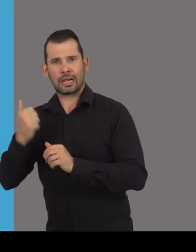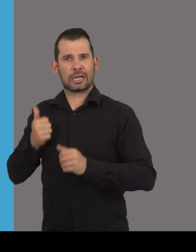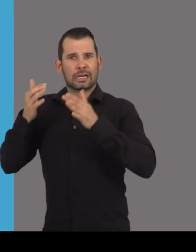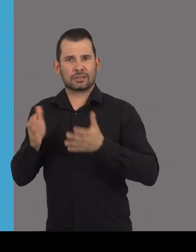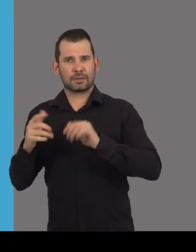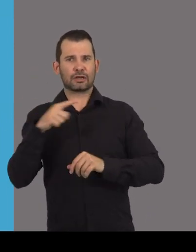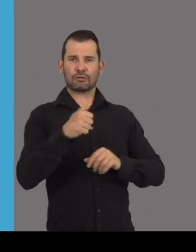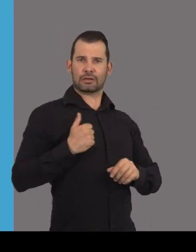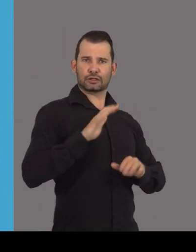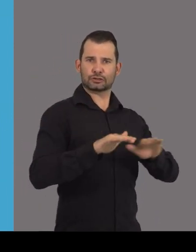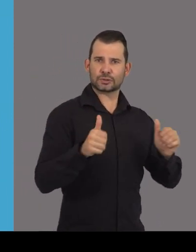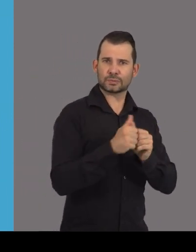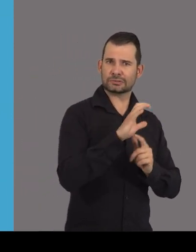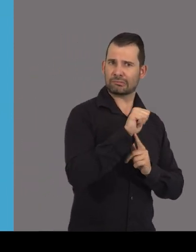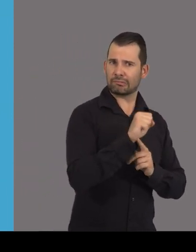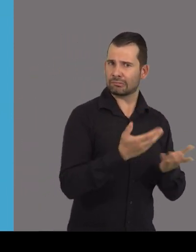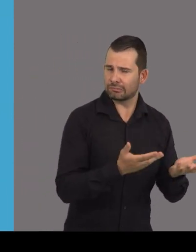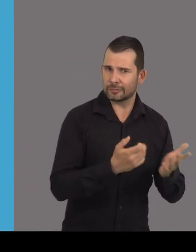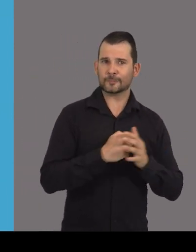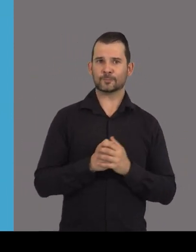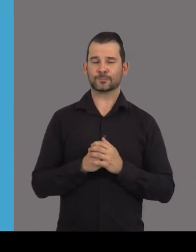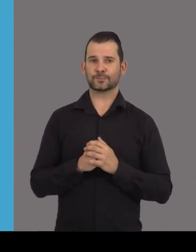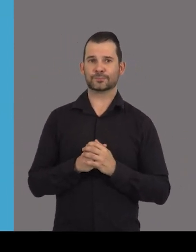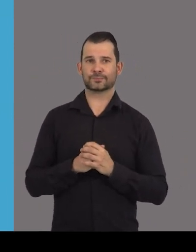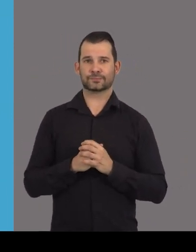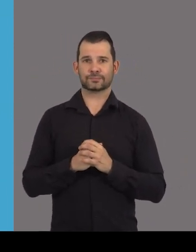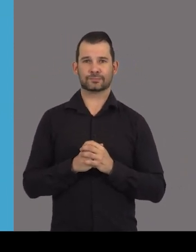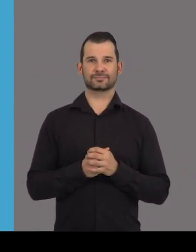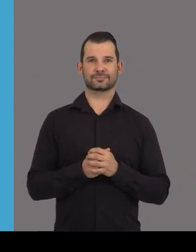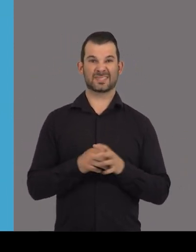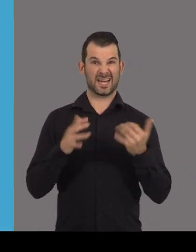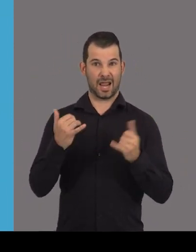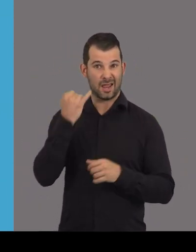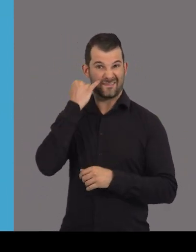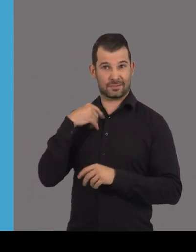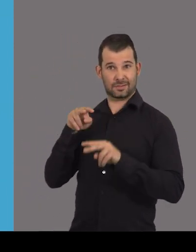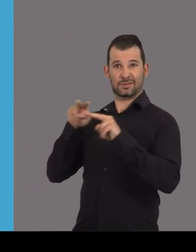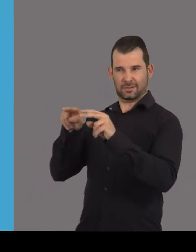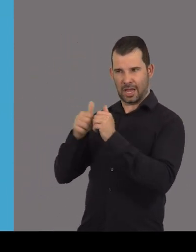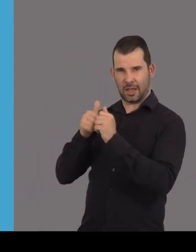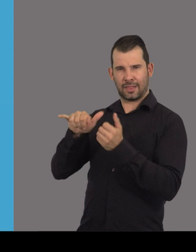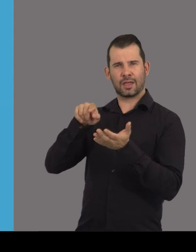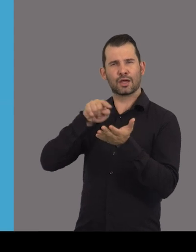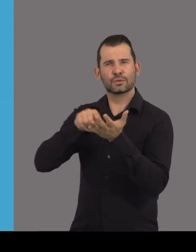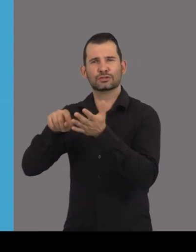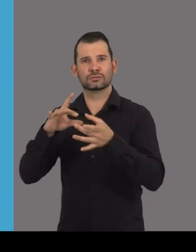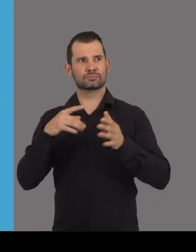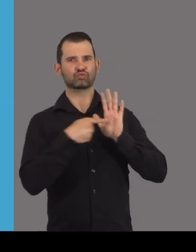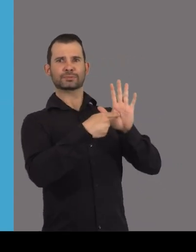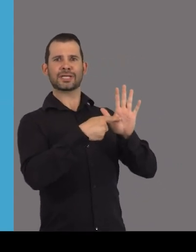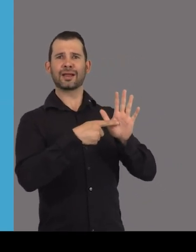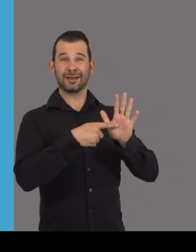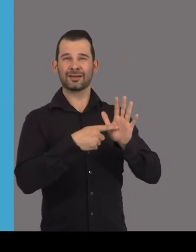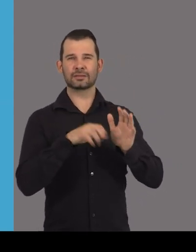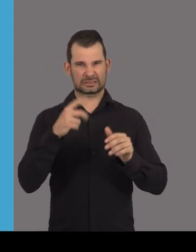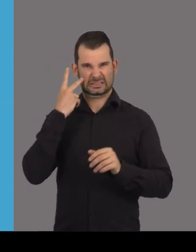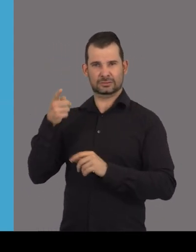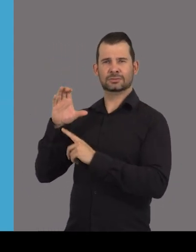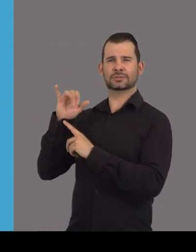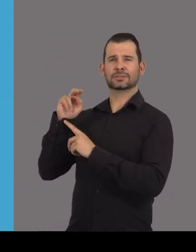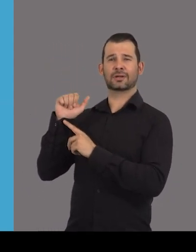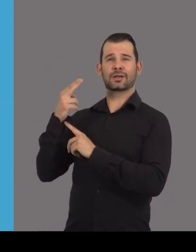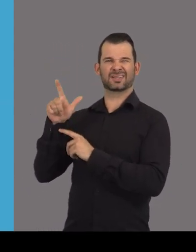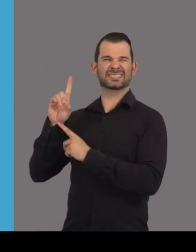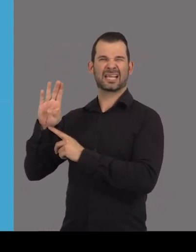Canadian children with CAS. Now, if we look at how this is represented in research, we can see that CINAHL was able to give me 6 different randomized